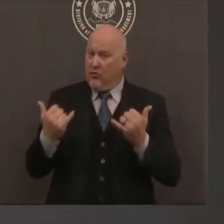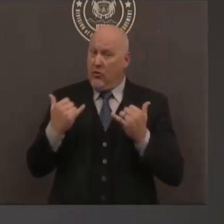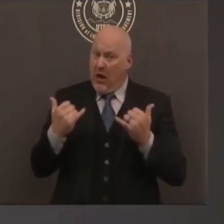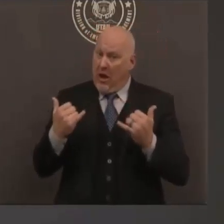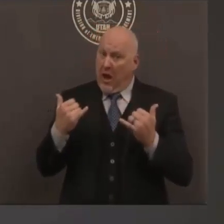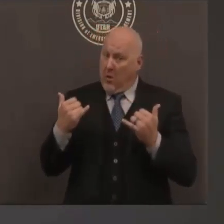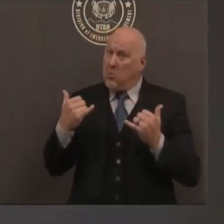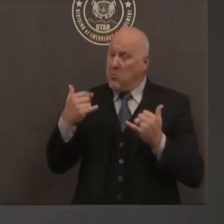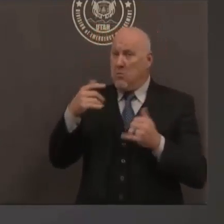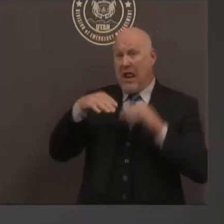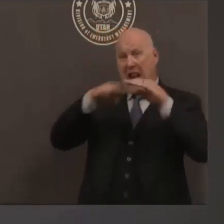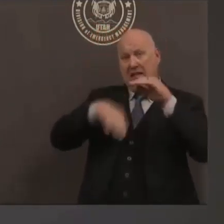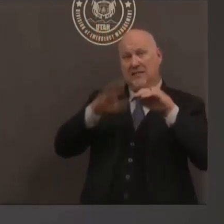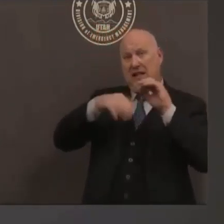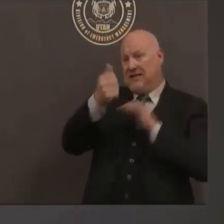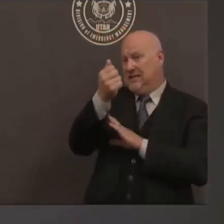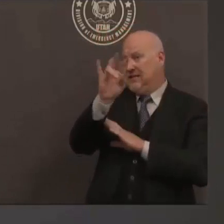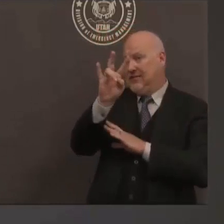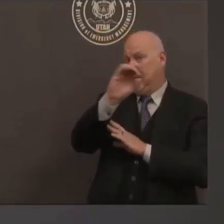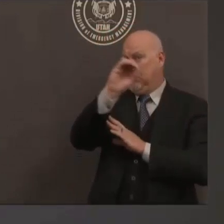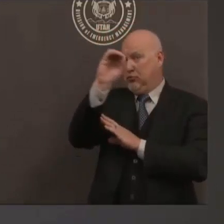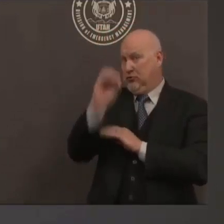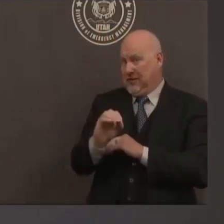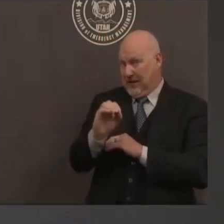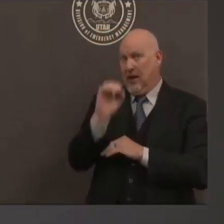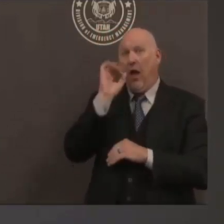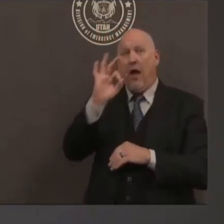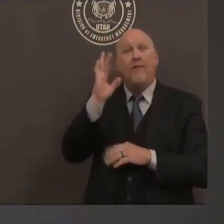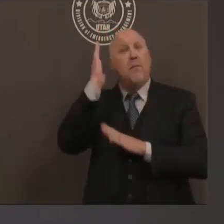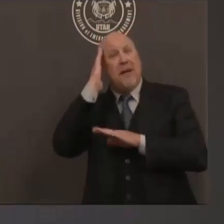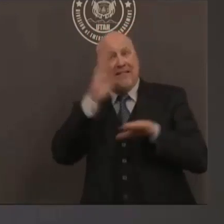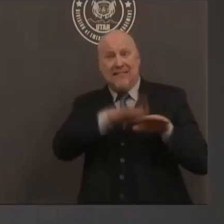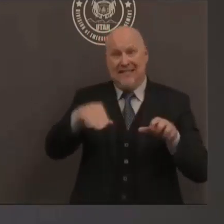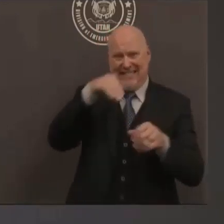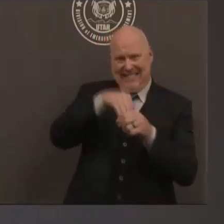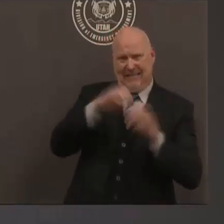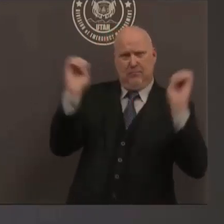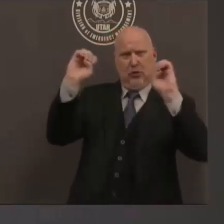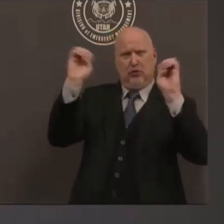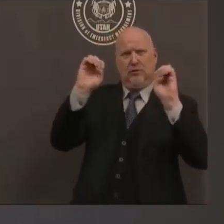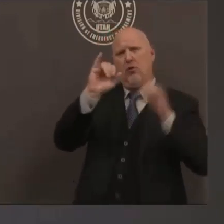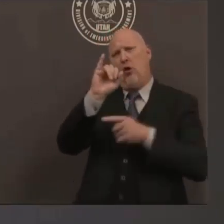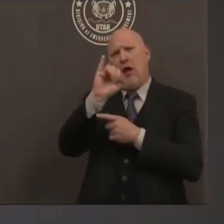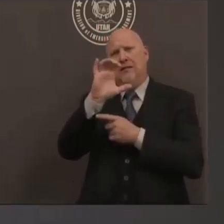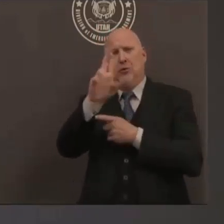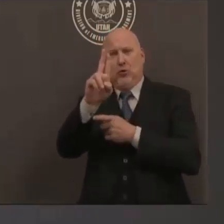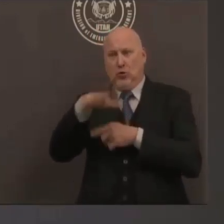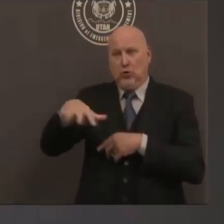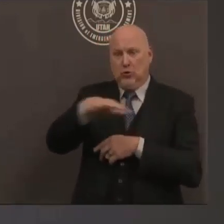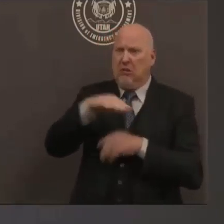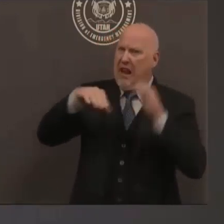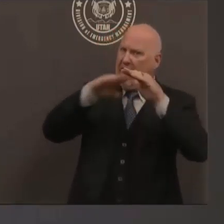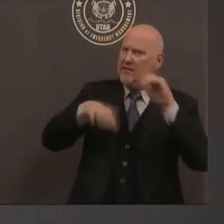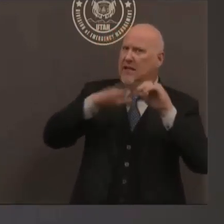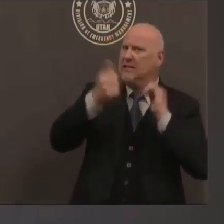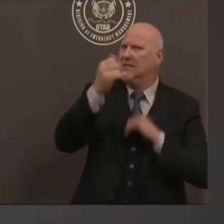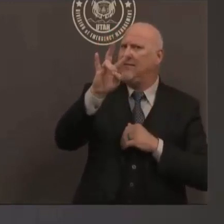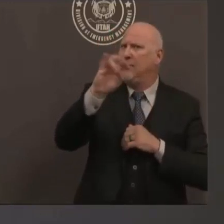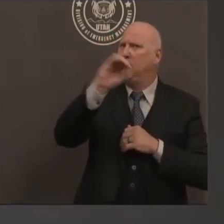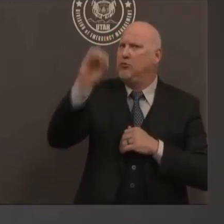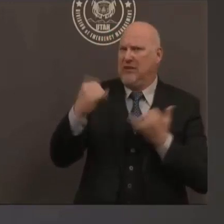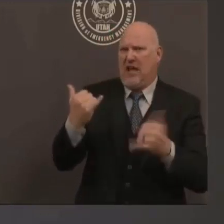bed space. Over the last 2 weeks, ICU utilization has hovered between 15 and 17%, so we're pretty